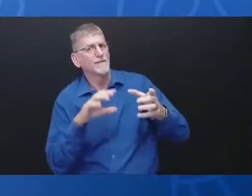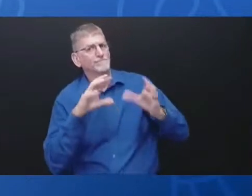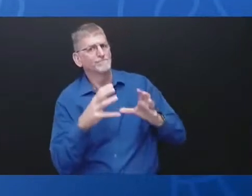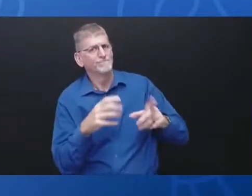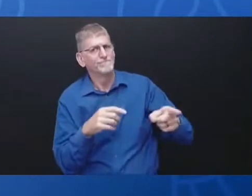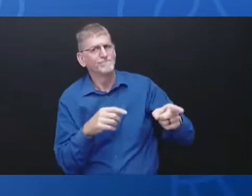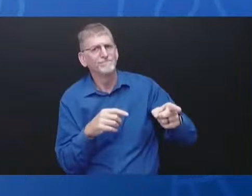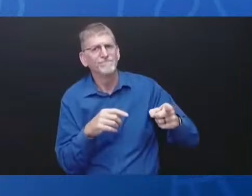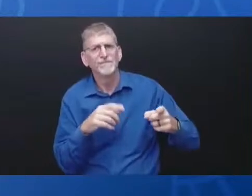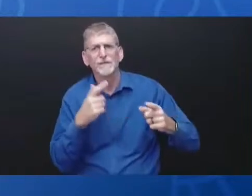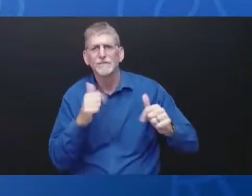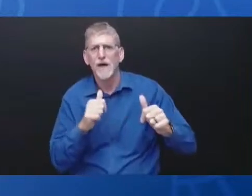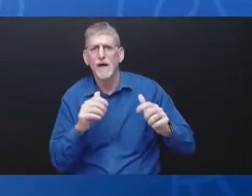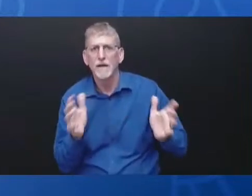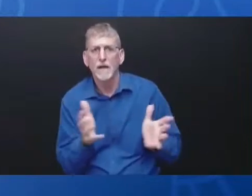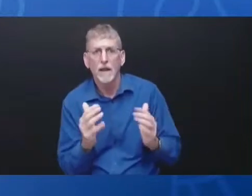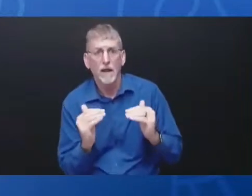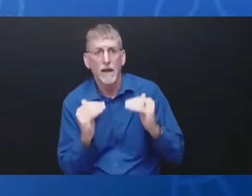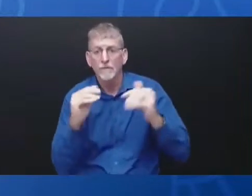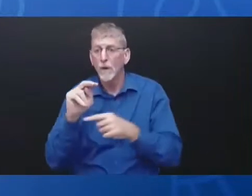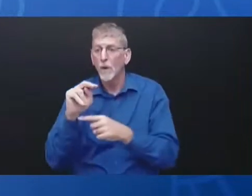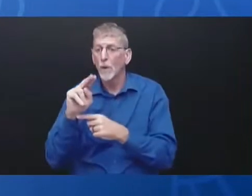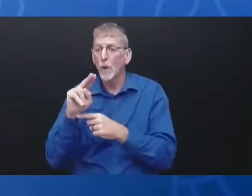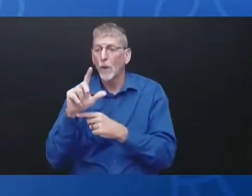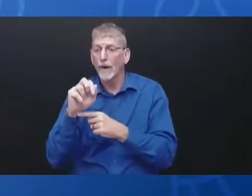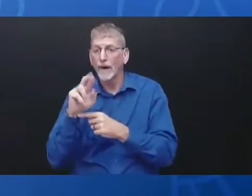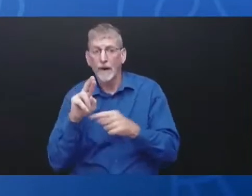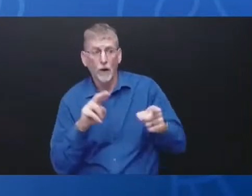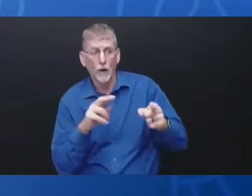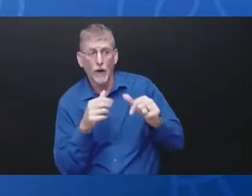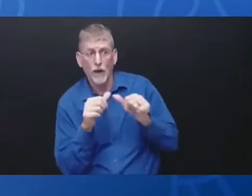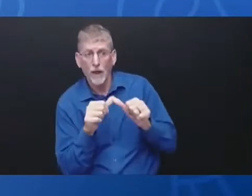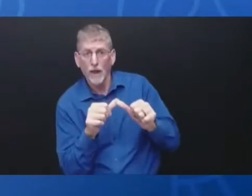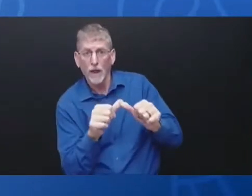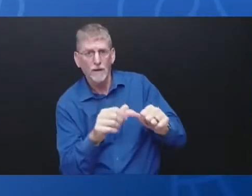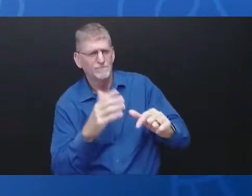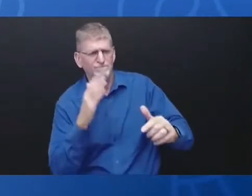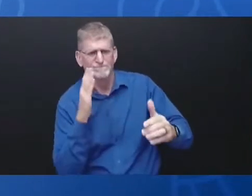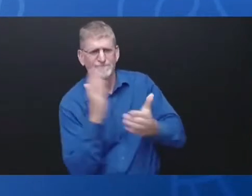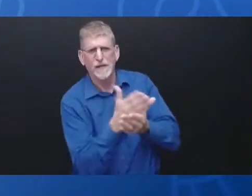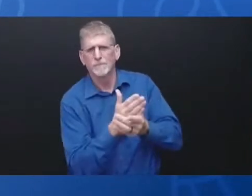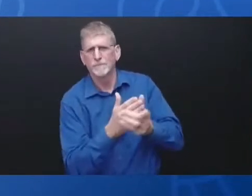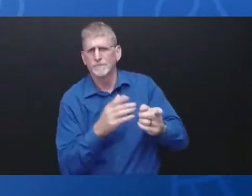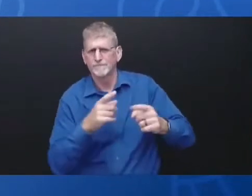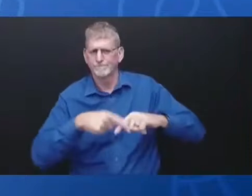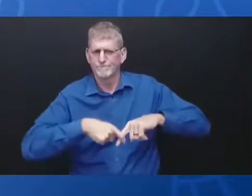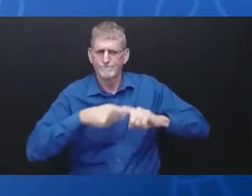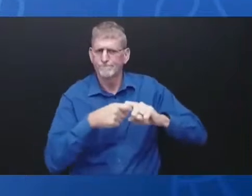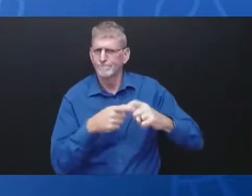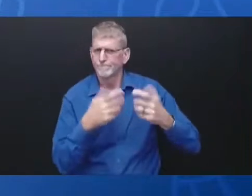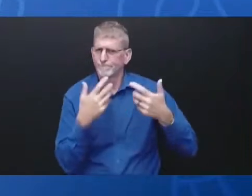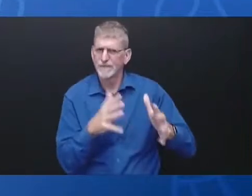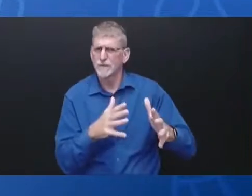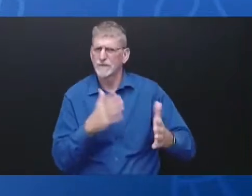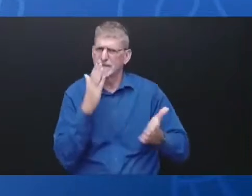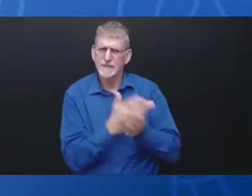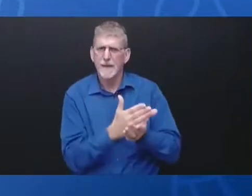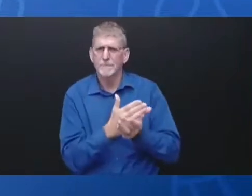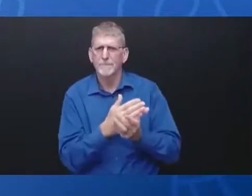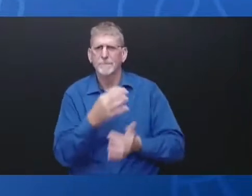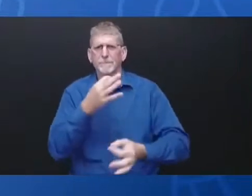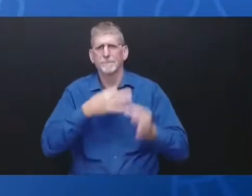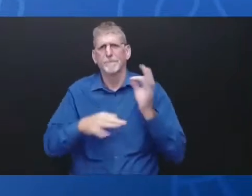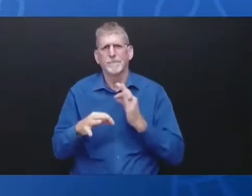and supports its terrorist proxies. In addition, the State Department will consider revoking the visas of foreigners who have